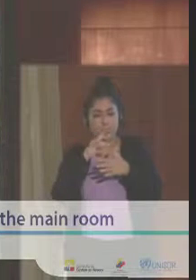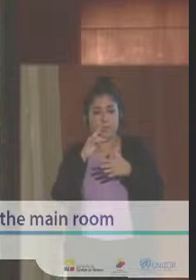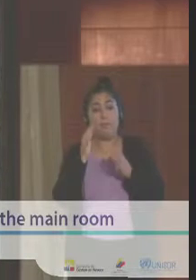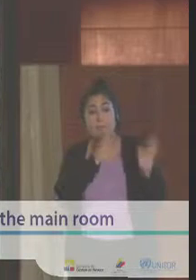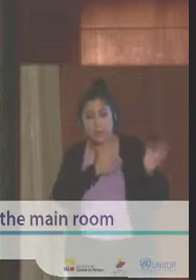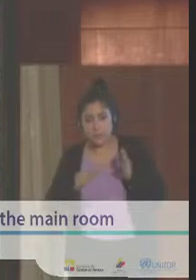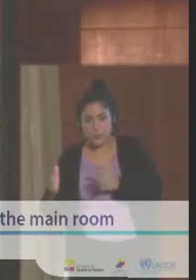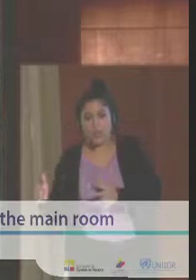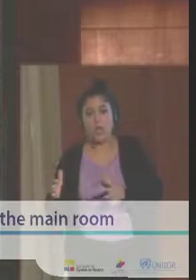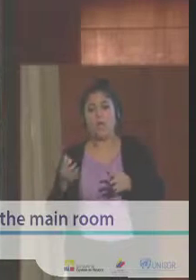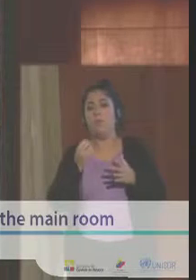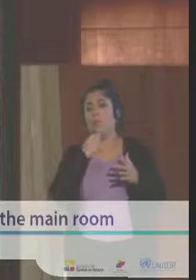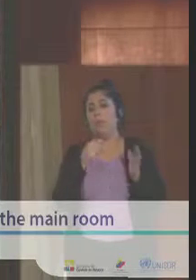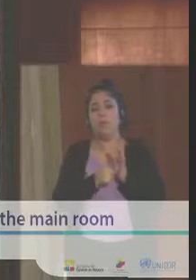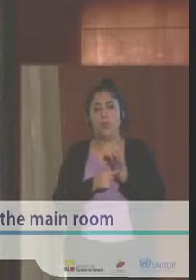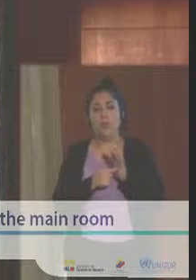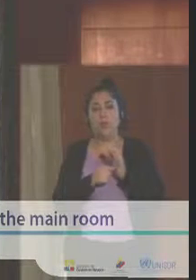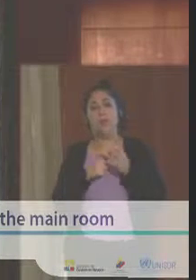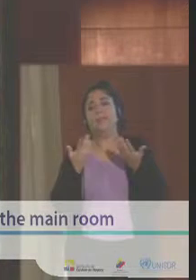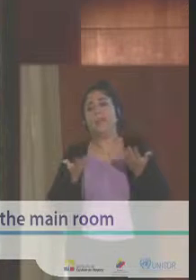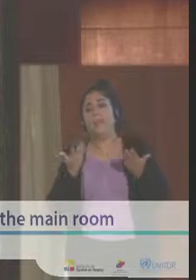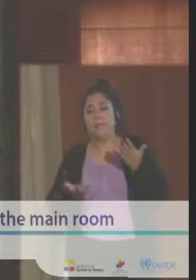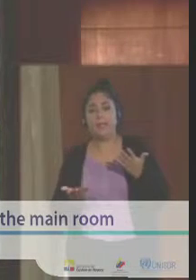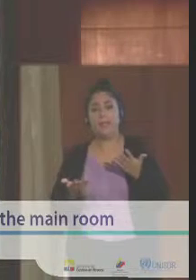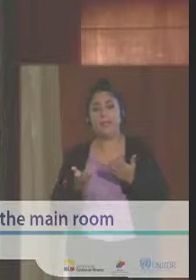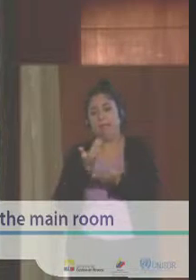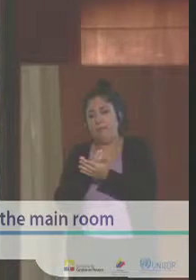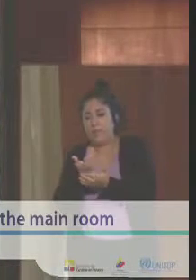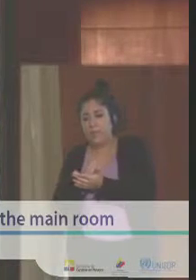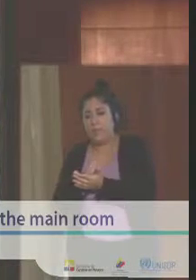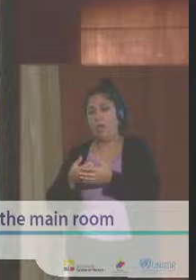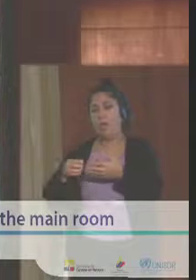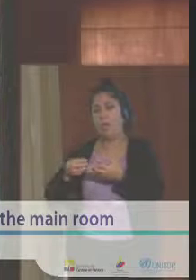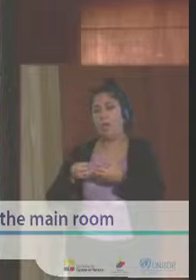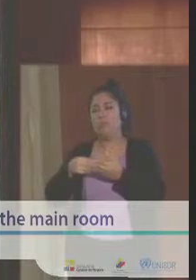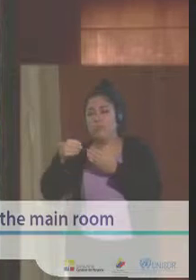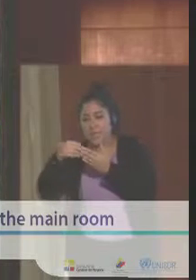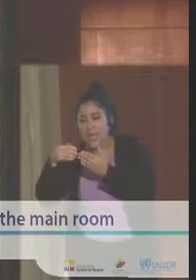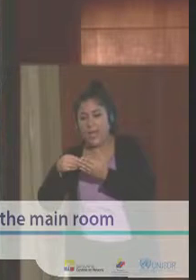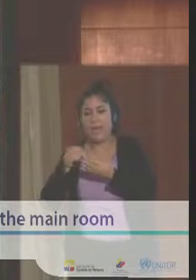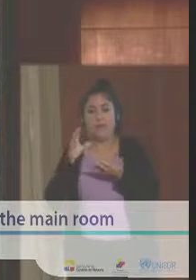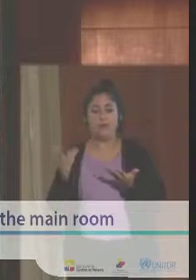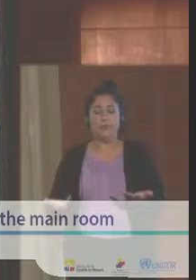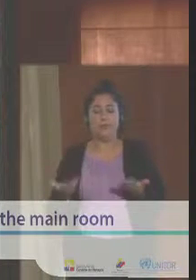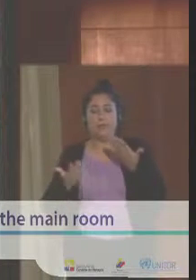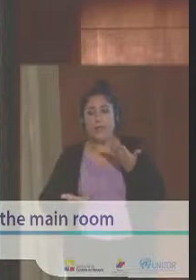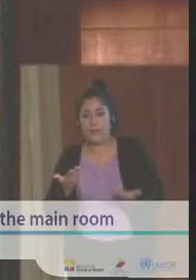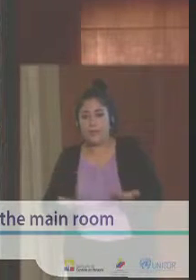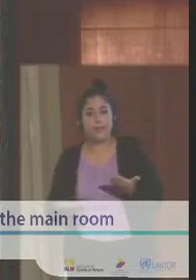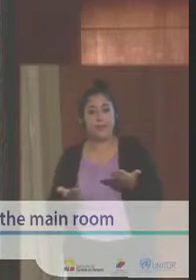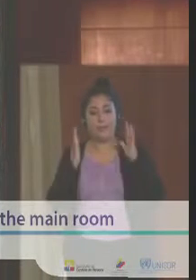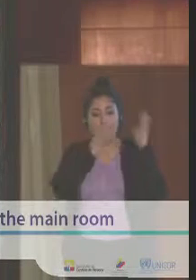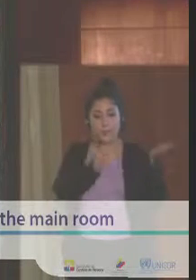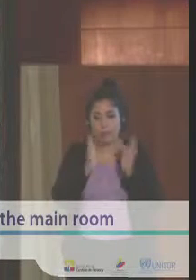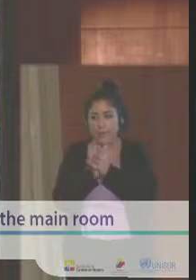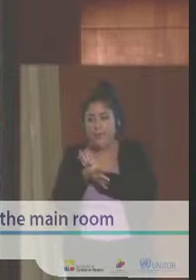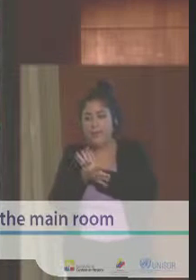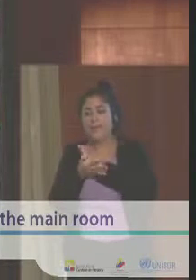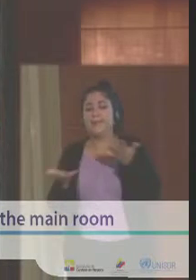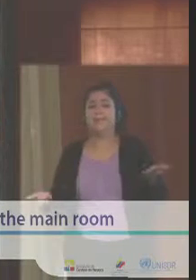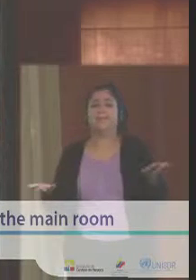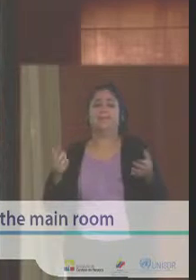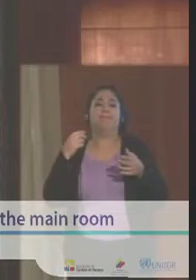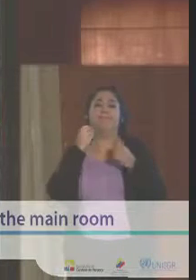generate additional expenses in reconstruction, rehabilitation, as well as costs to the users, because they did not have the